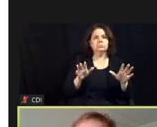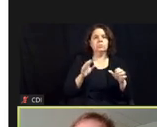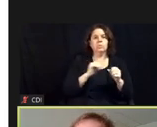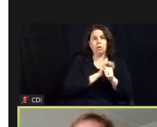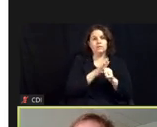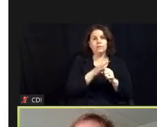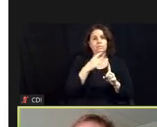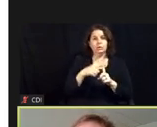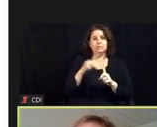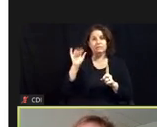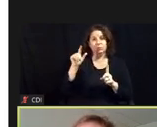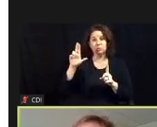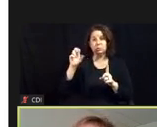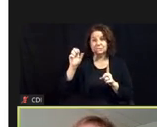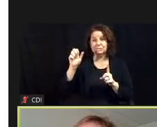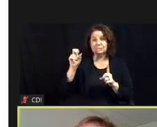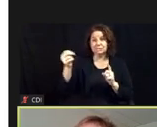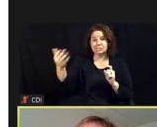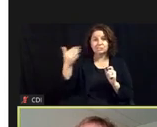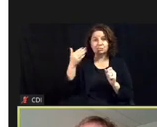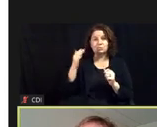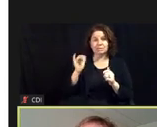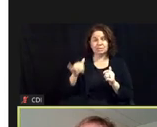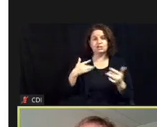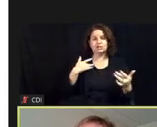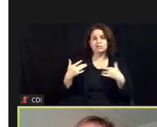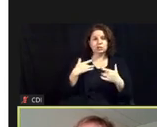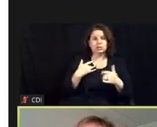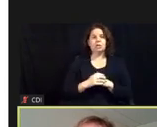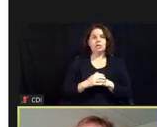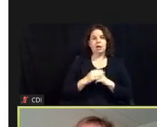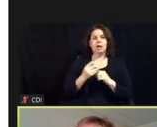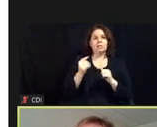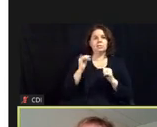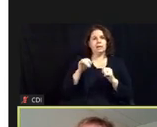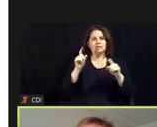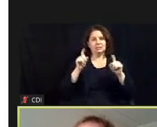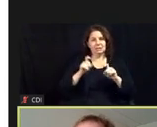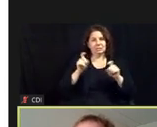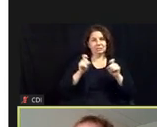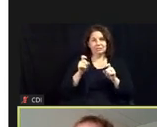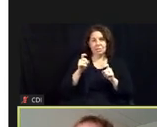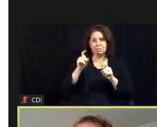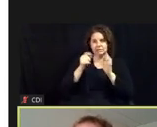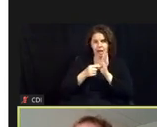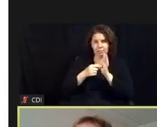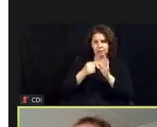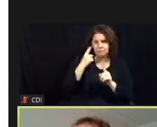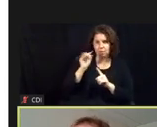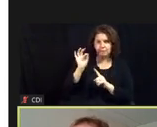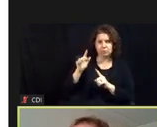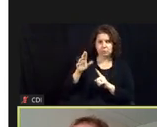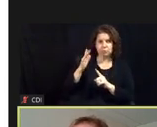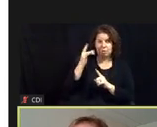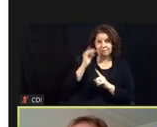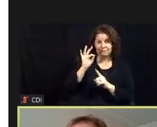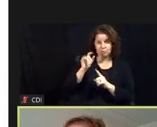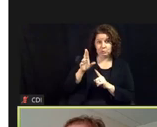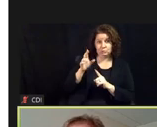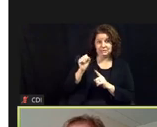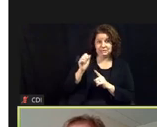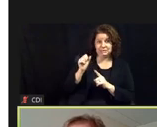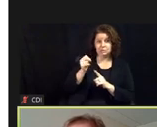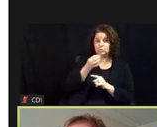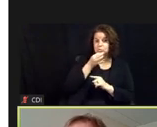of influenza, because when we start seeing influenza transmission in the community, that will be an important sign to us that we really need to make sure that everyone